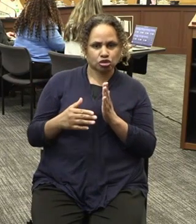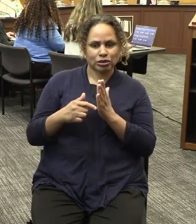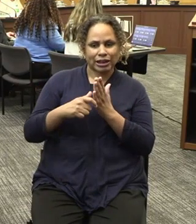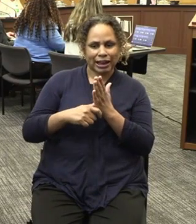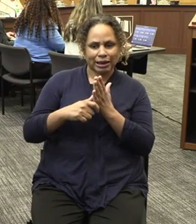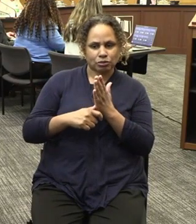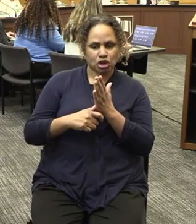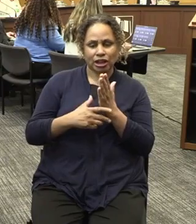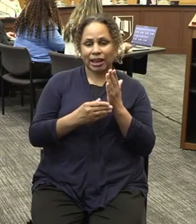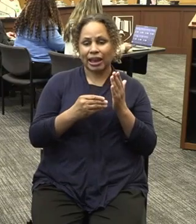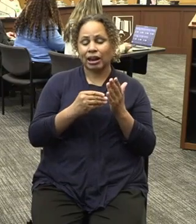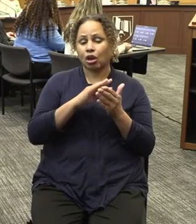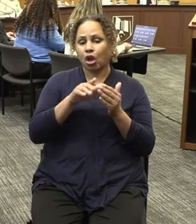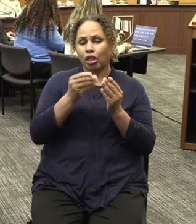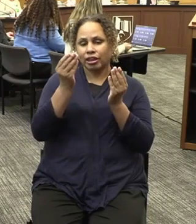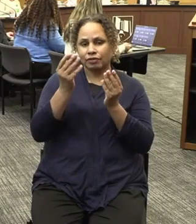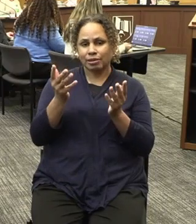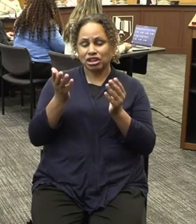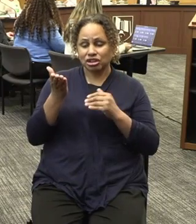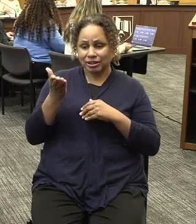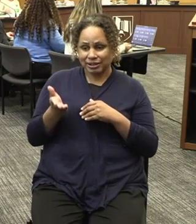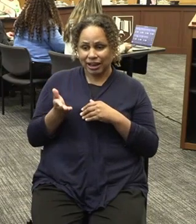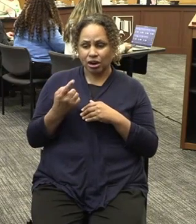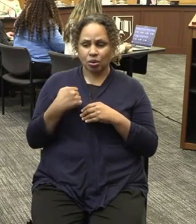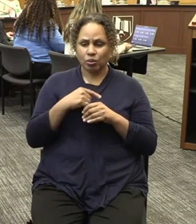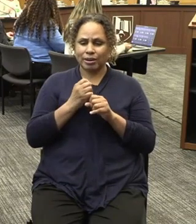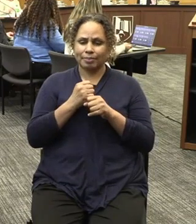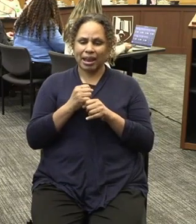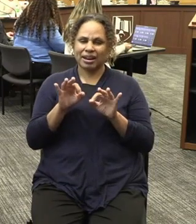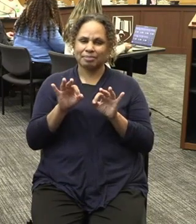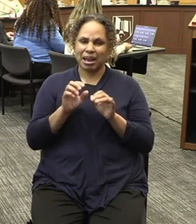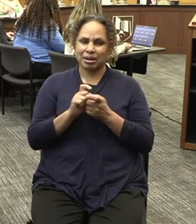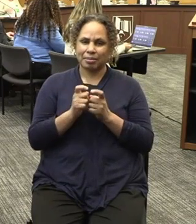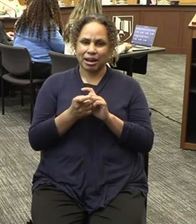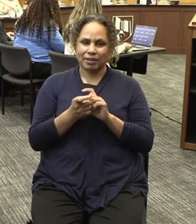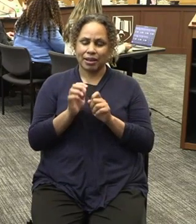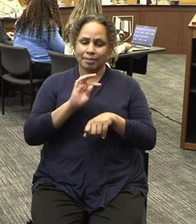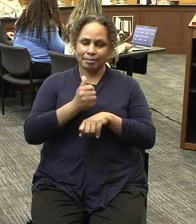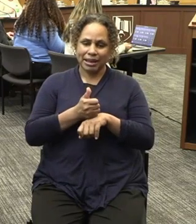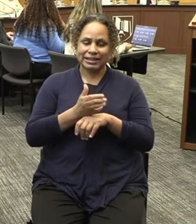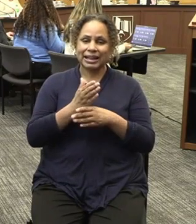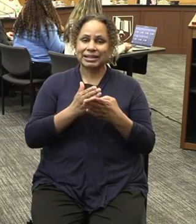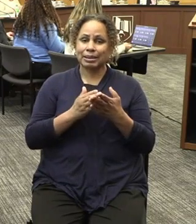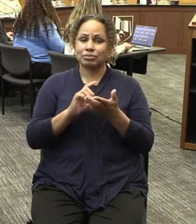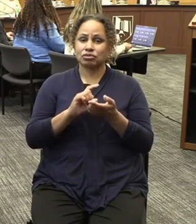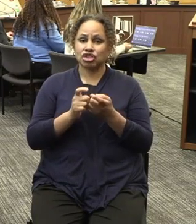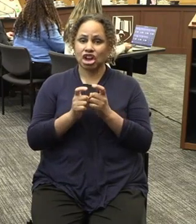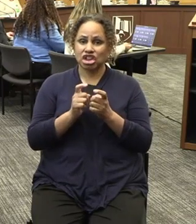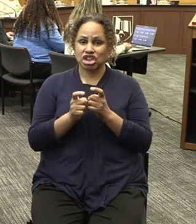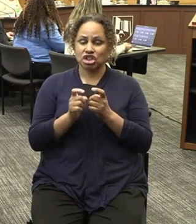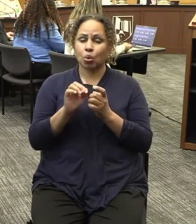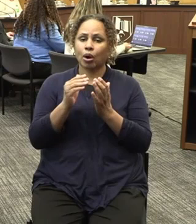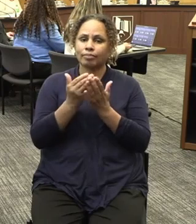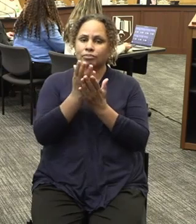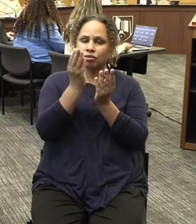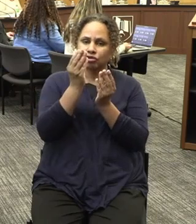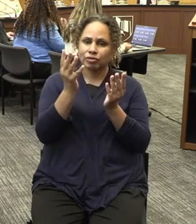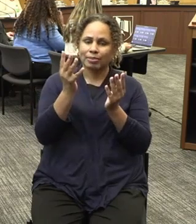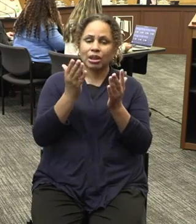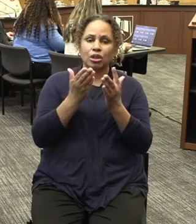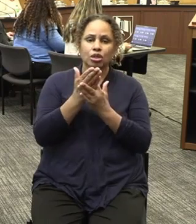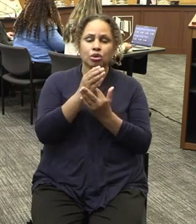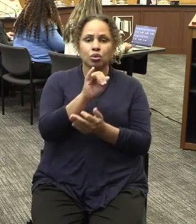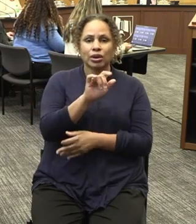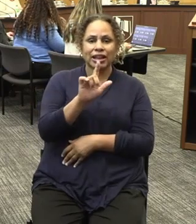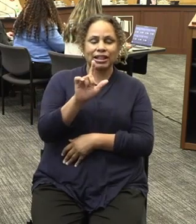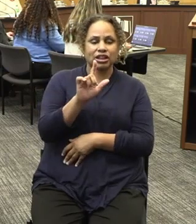the information there. We made some minor modifications based on some changes or updates through the Illinois